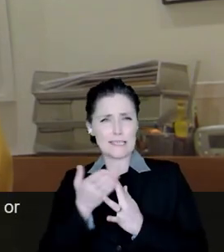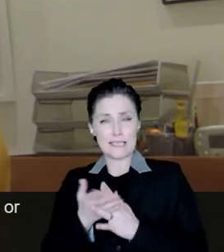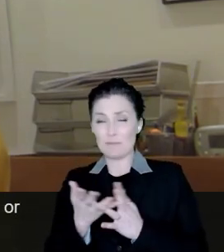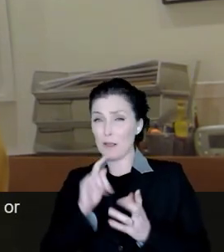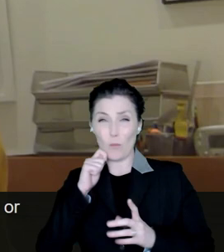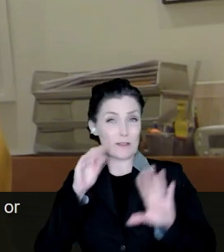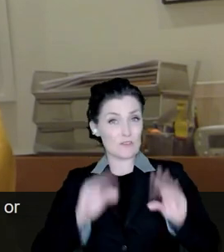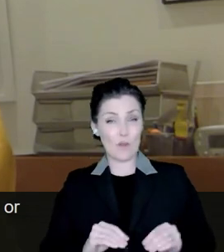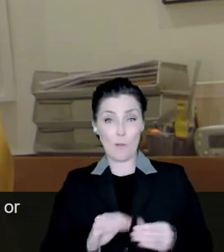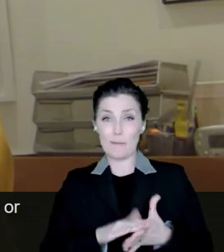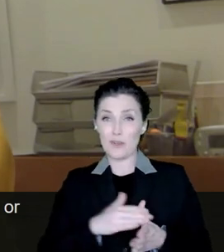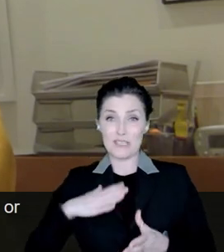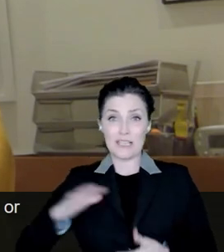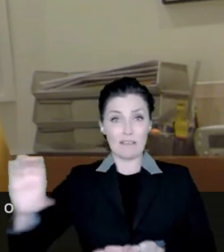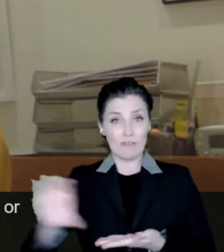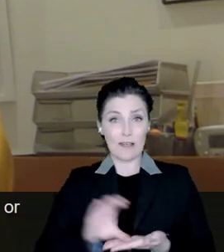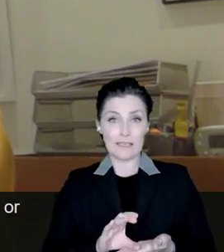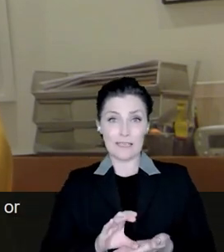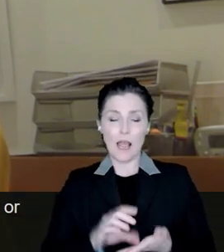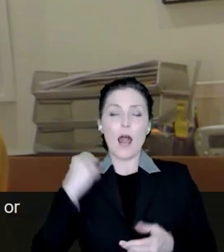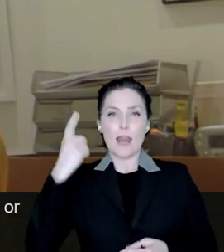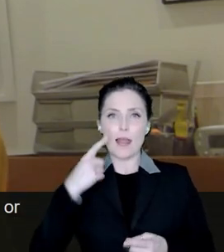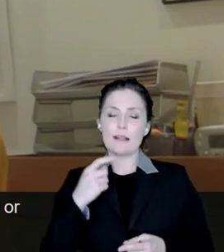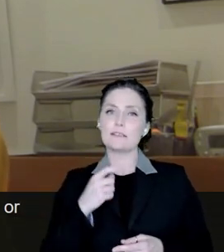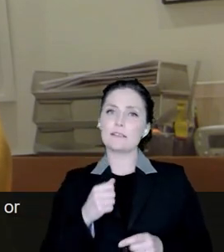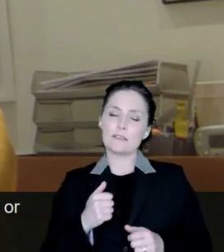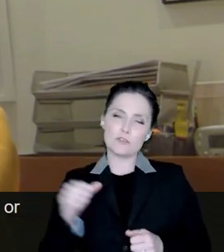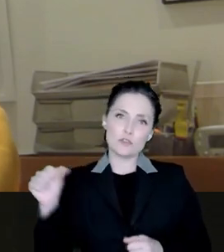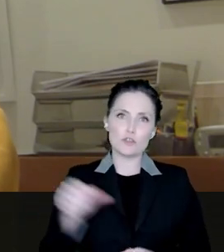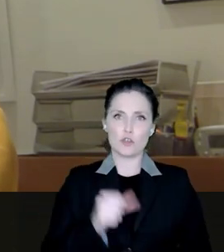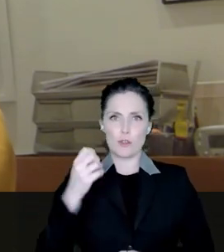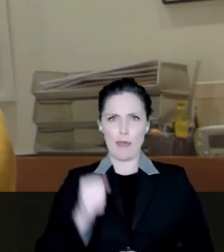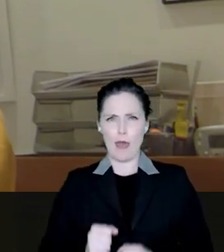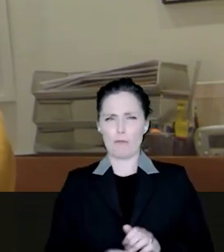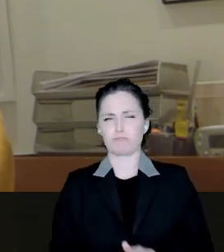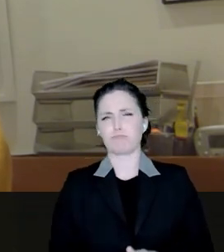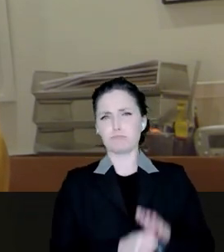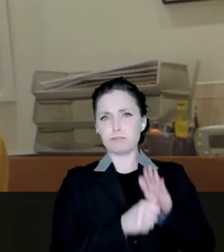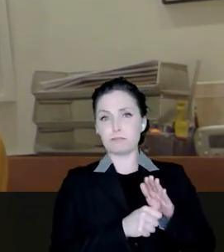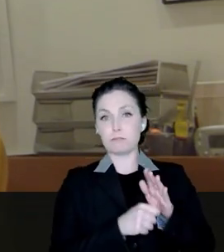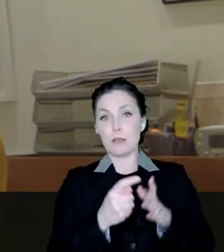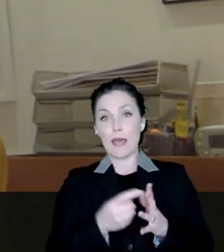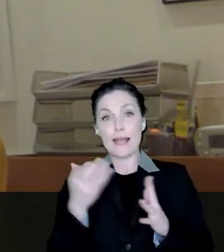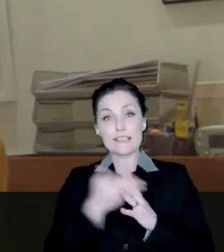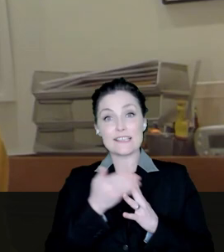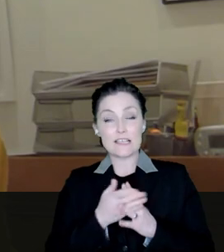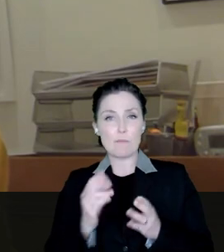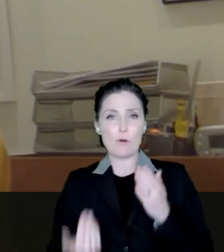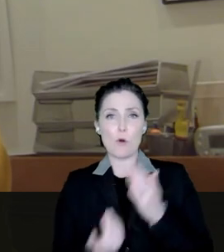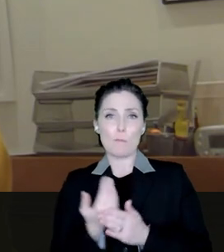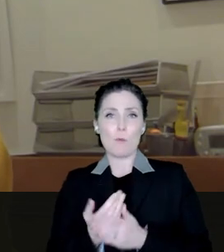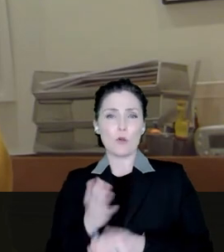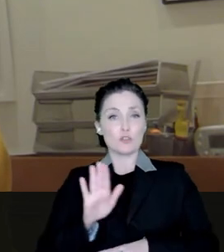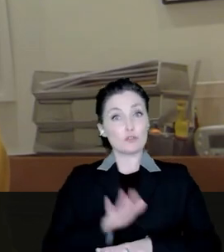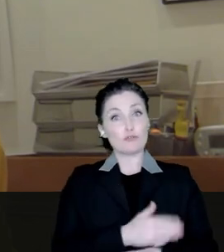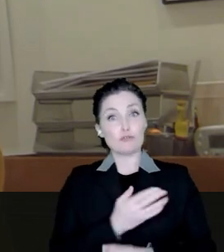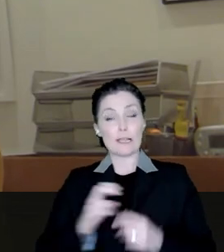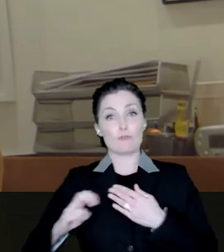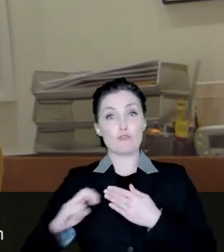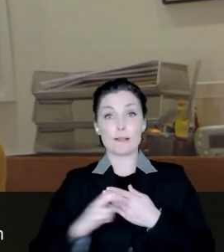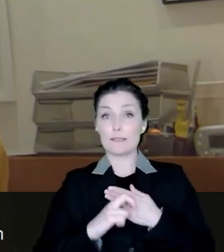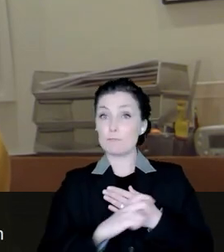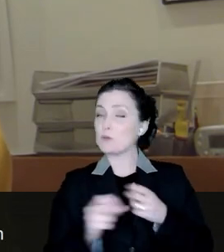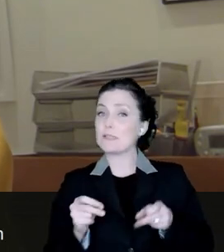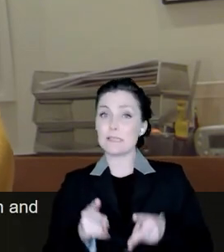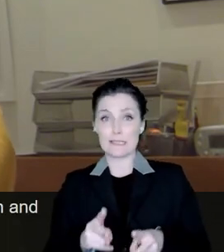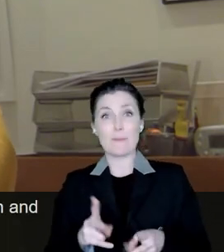London absolutely deserves a first-class transport system that's accessible, it's modern, it's green and affordable. And that is something that